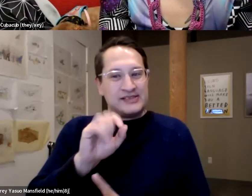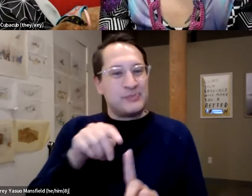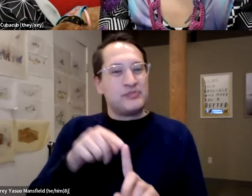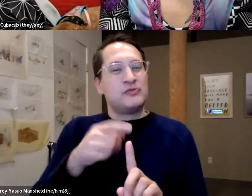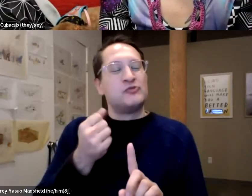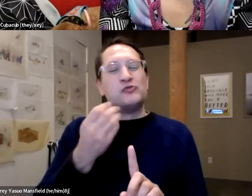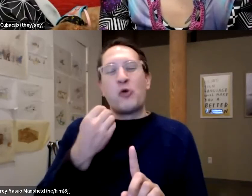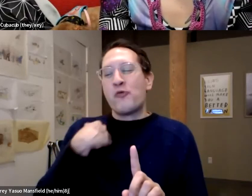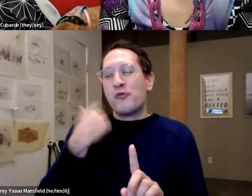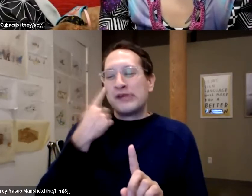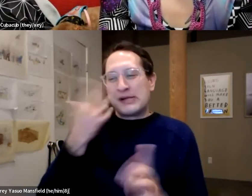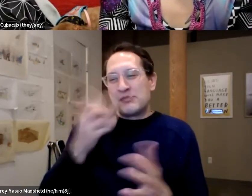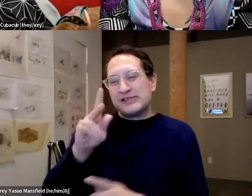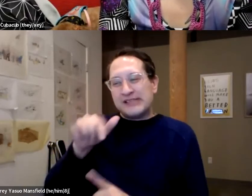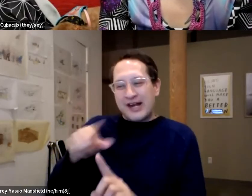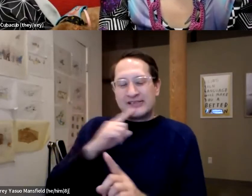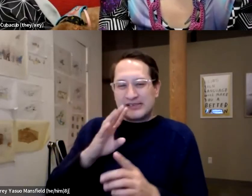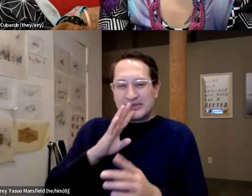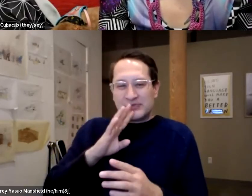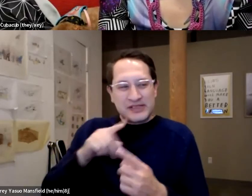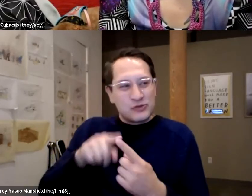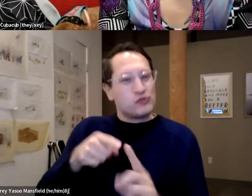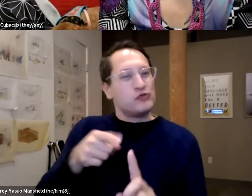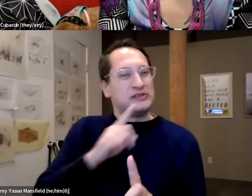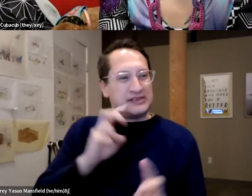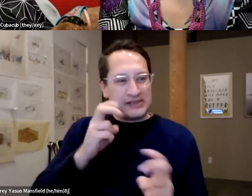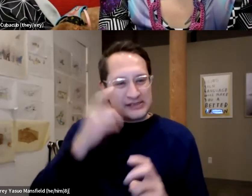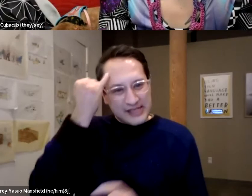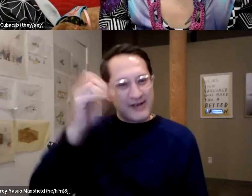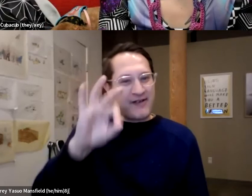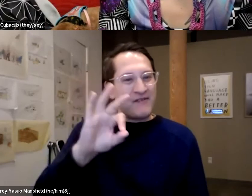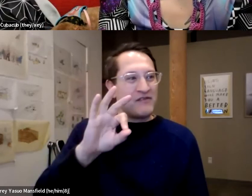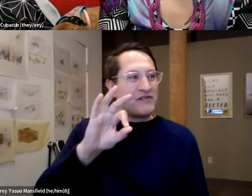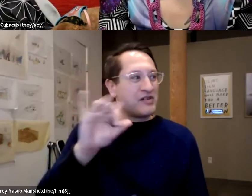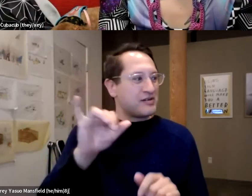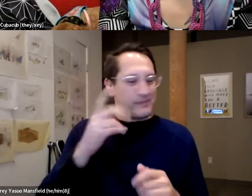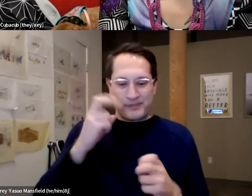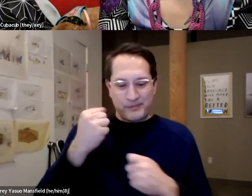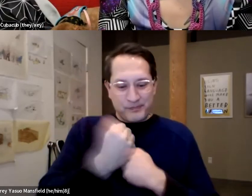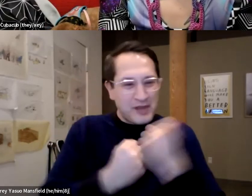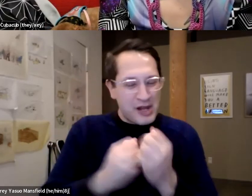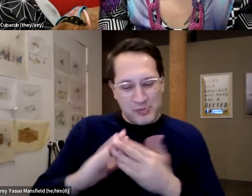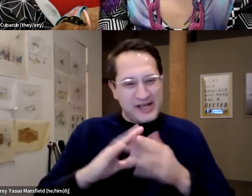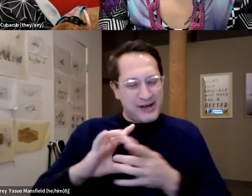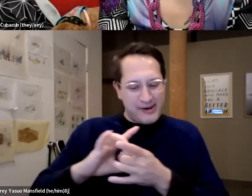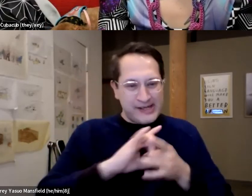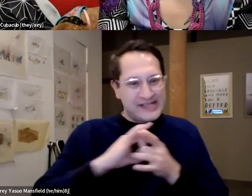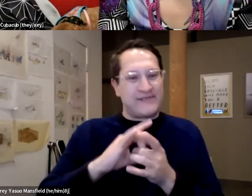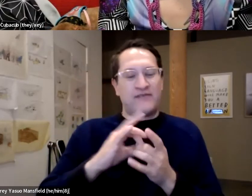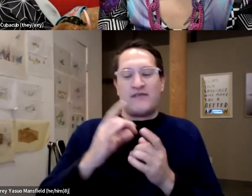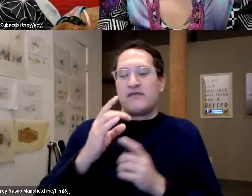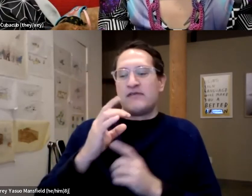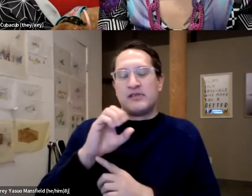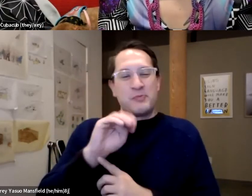capitalism. And so what I think Sky is speaking to is the idea of,